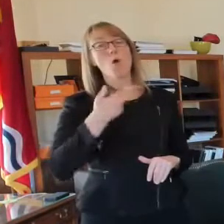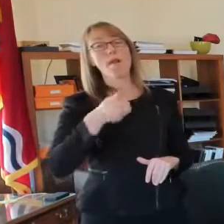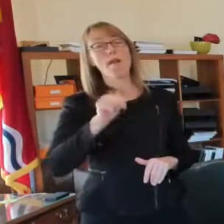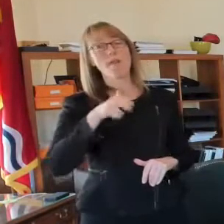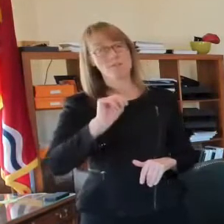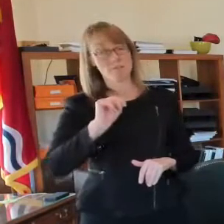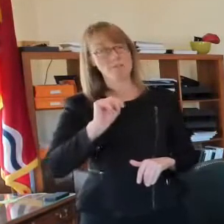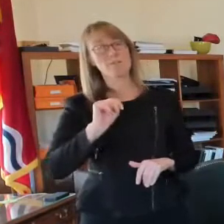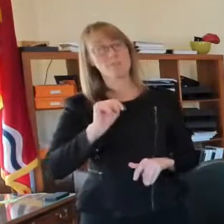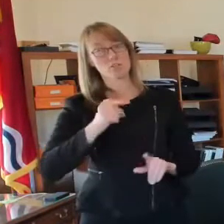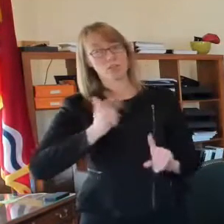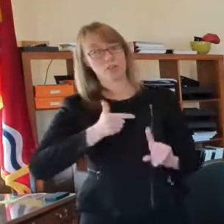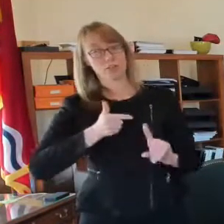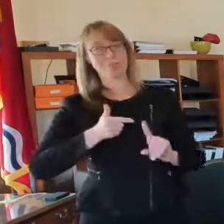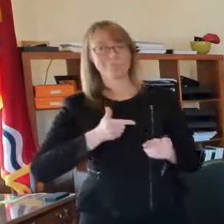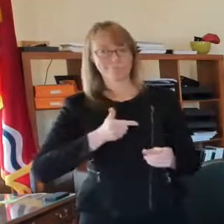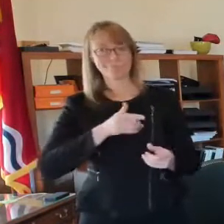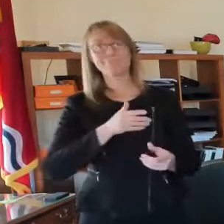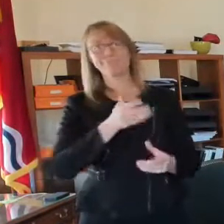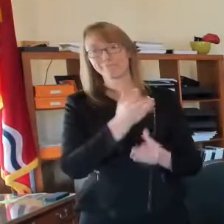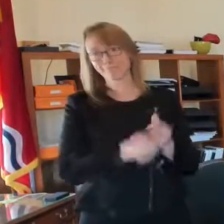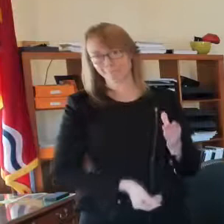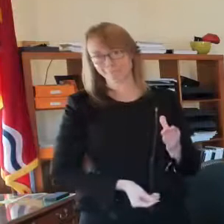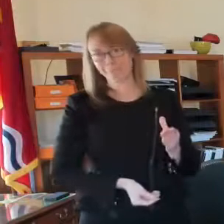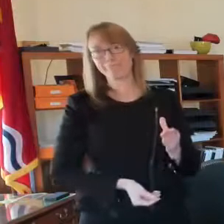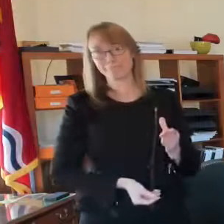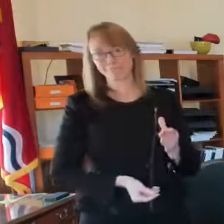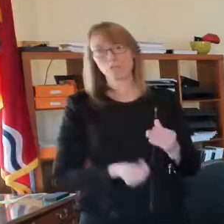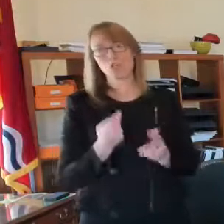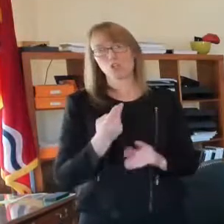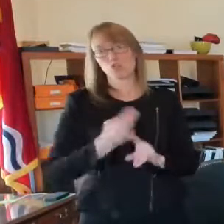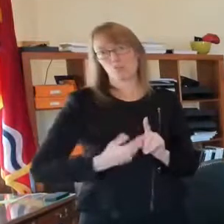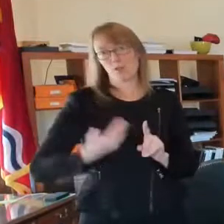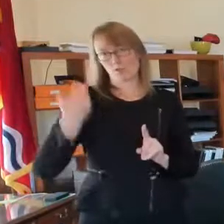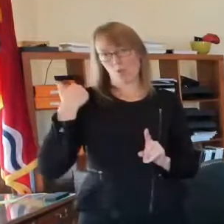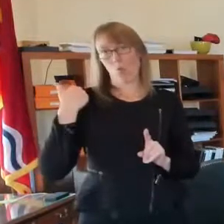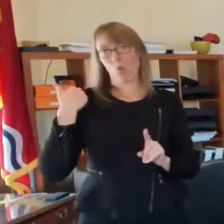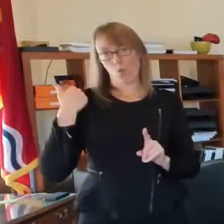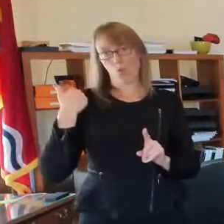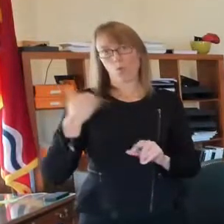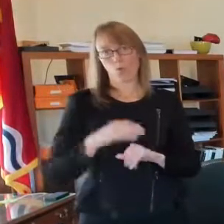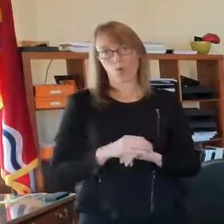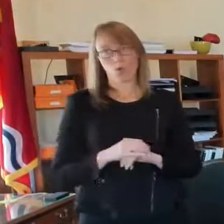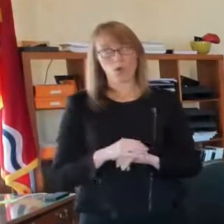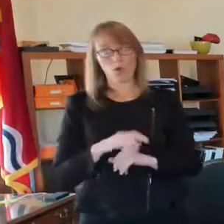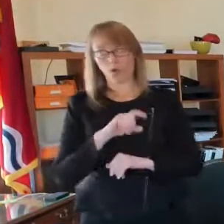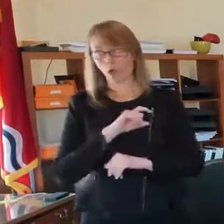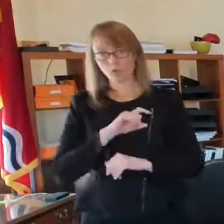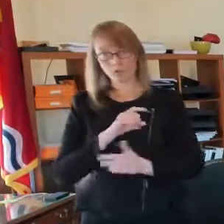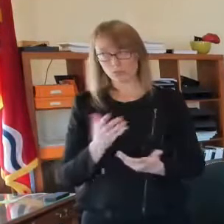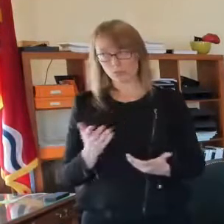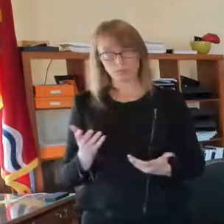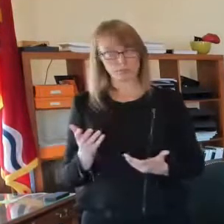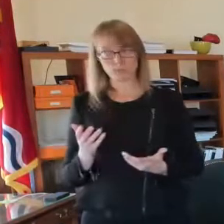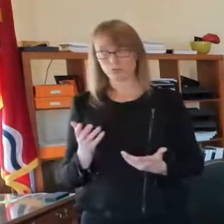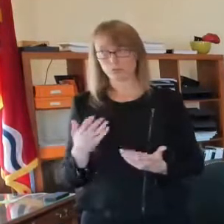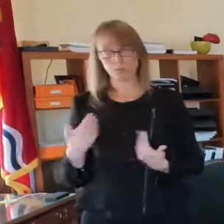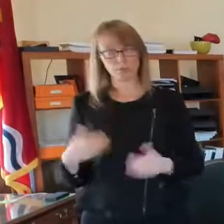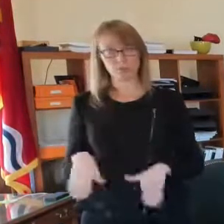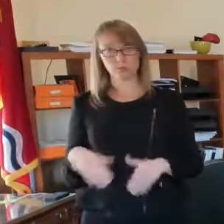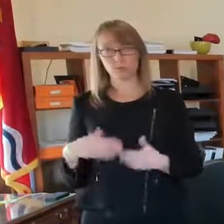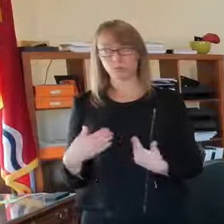was killed 2 months ago. And officers have never been under